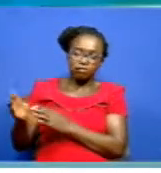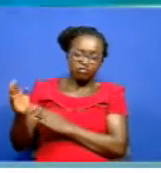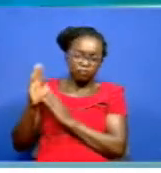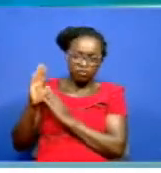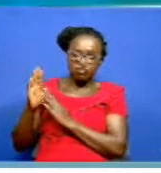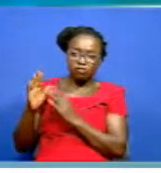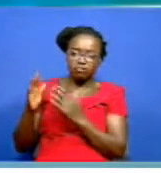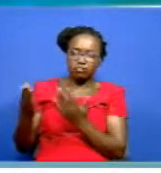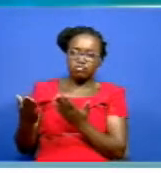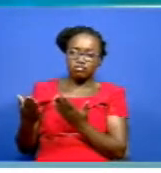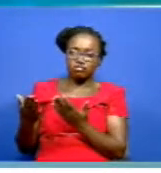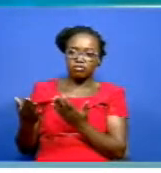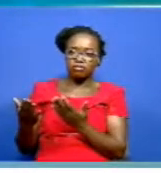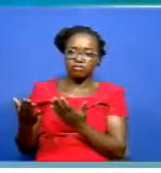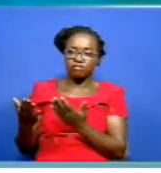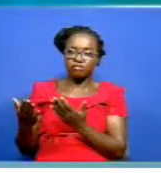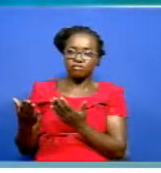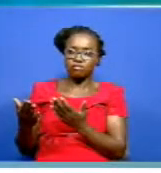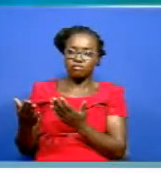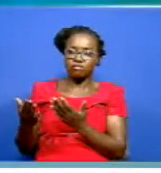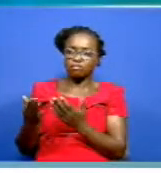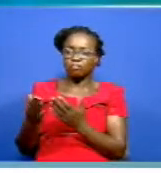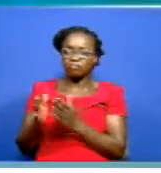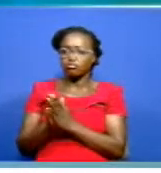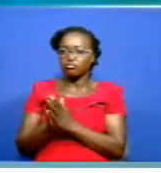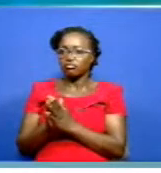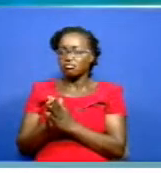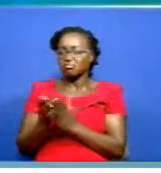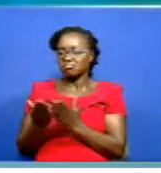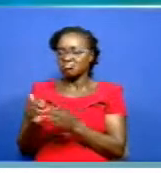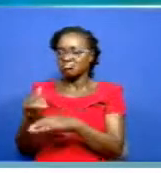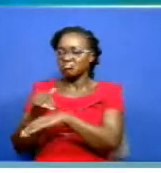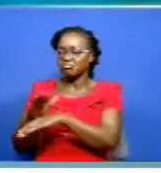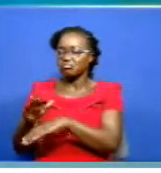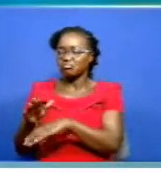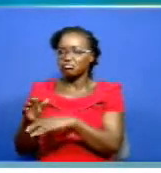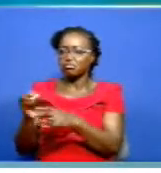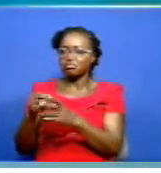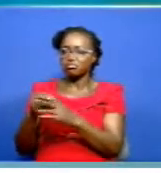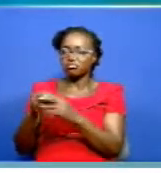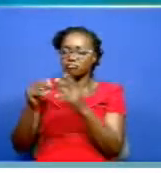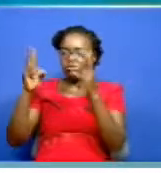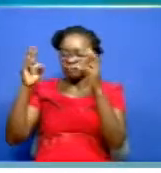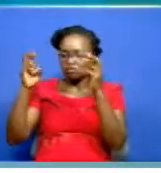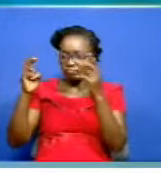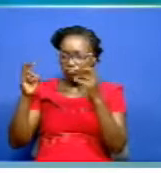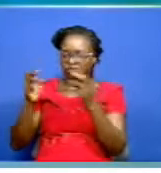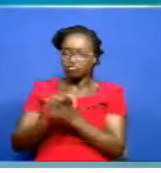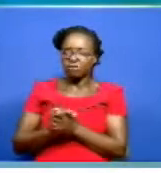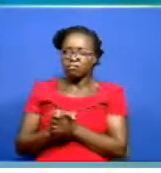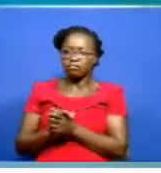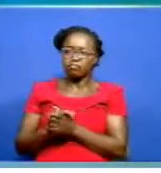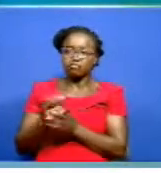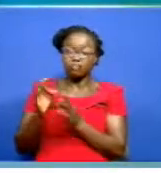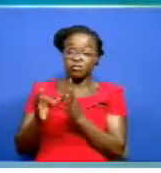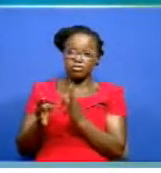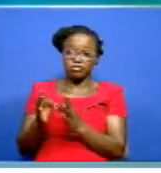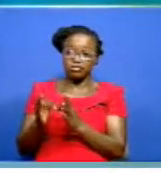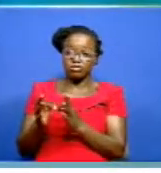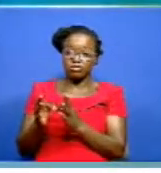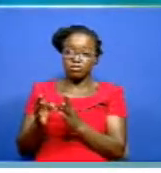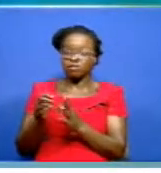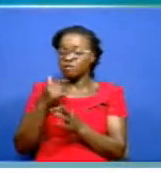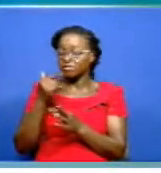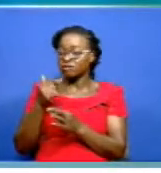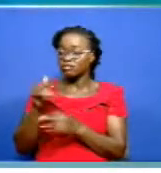of pilferage and other sort of issues. So in case, you had mentioned